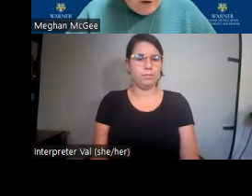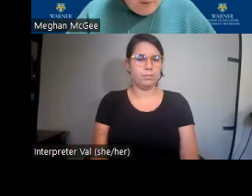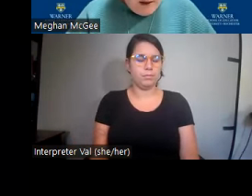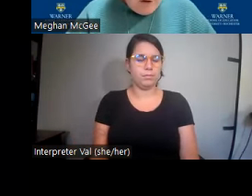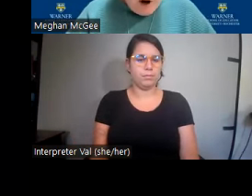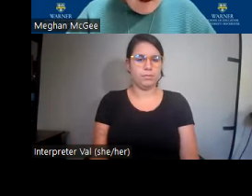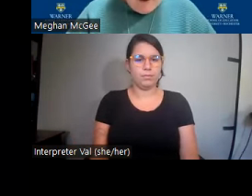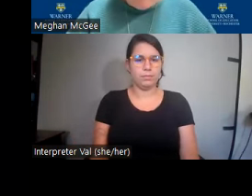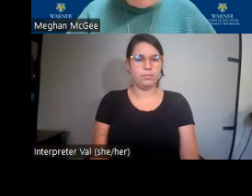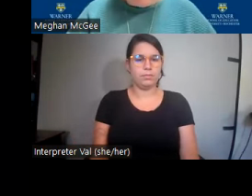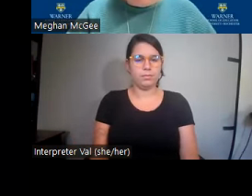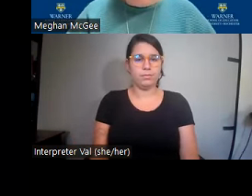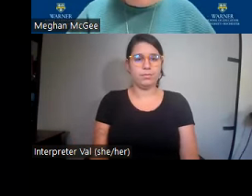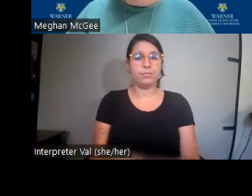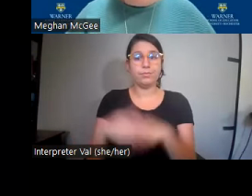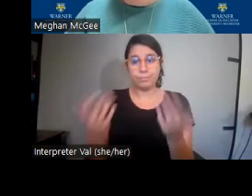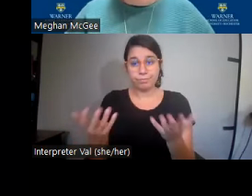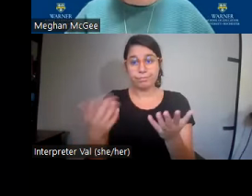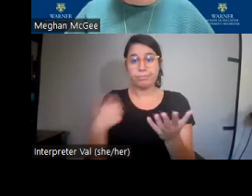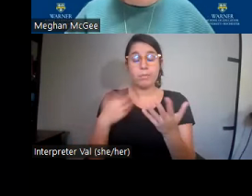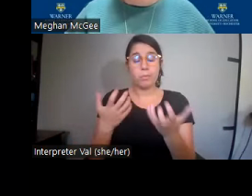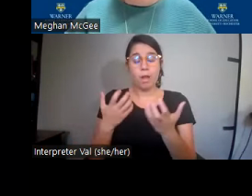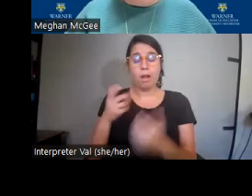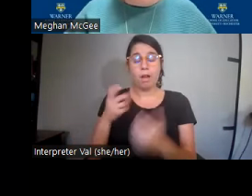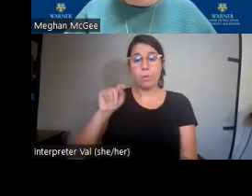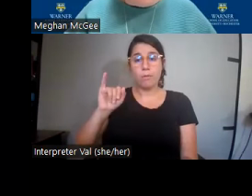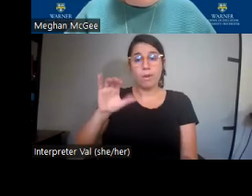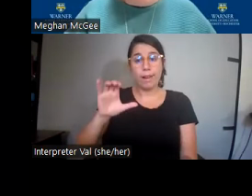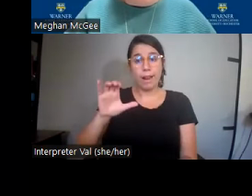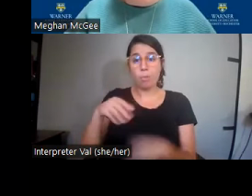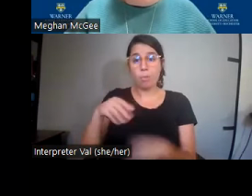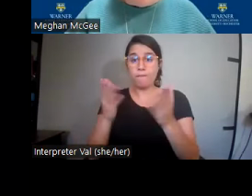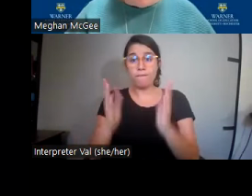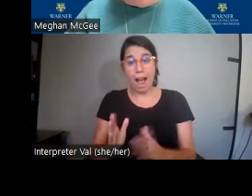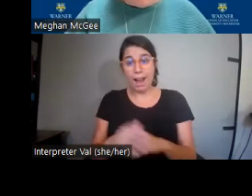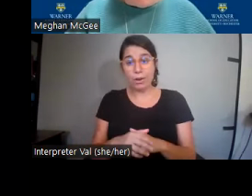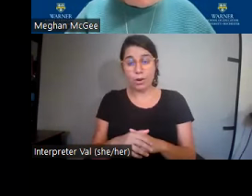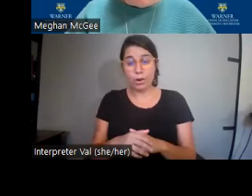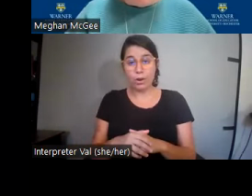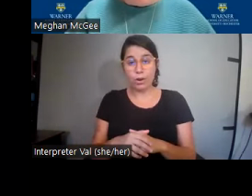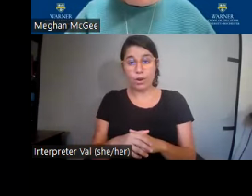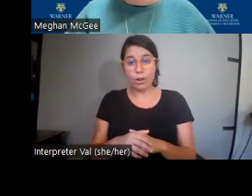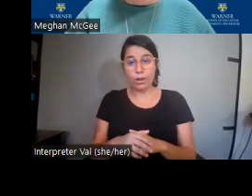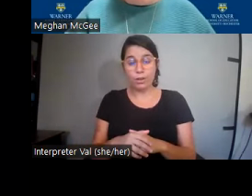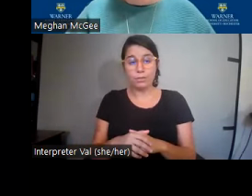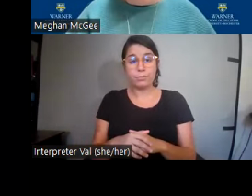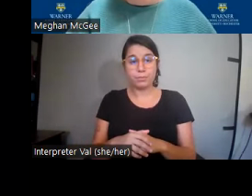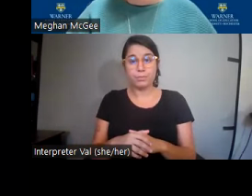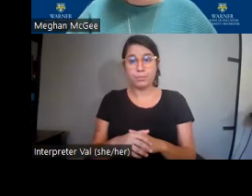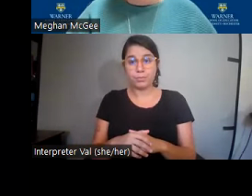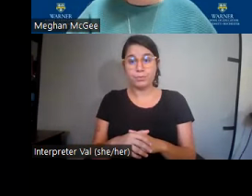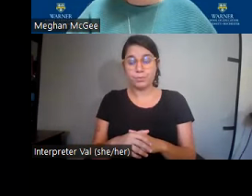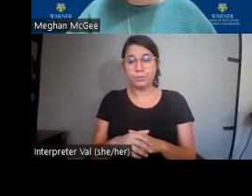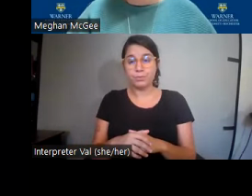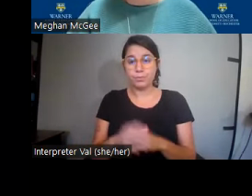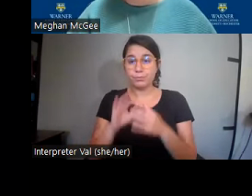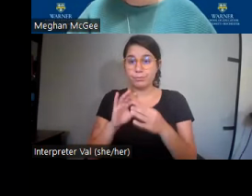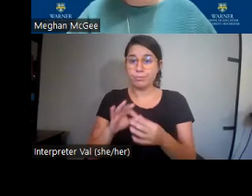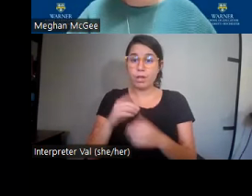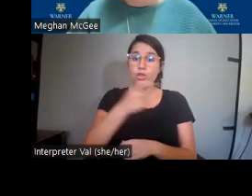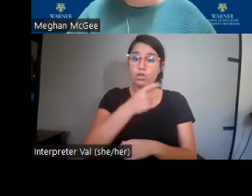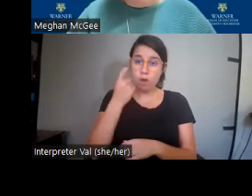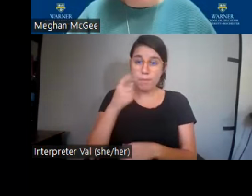So to be a trauma-informed provider in this area, or a trauma-informed provider in this area of trauma, autism spectrum